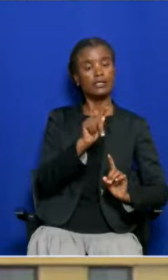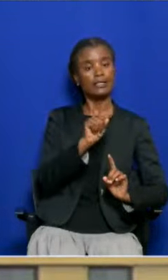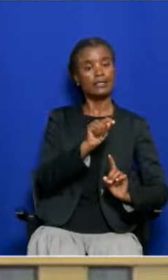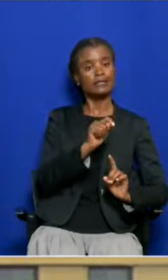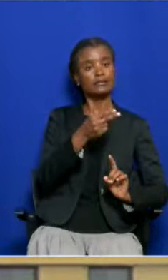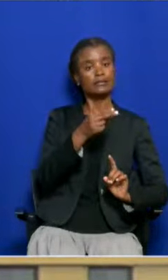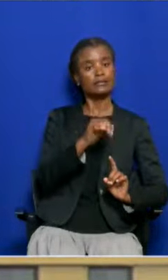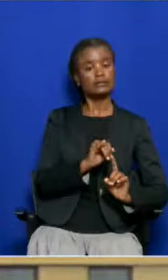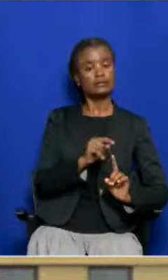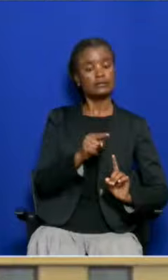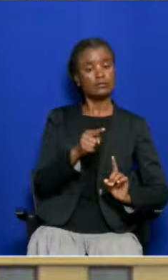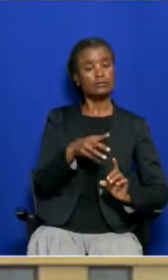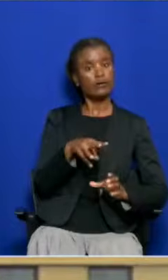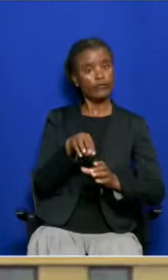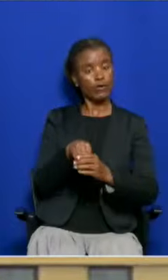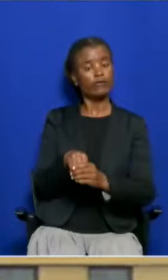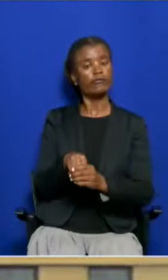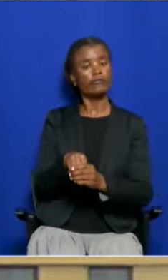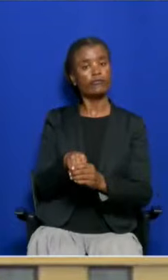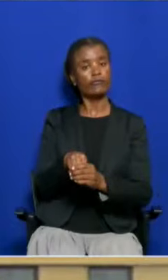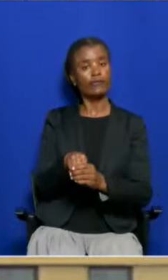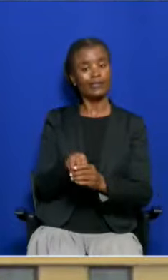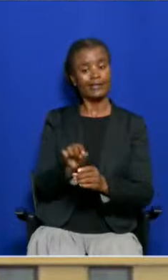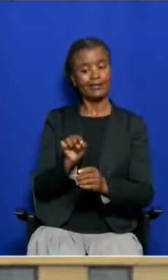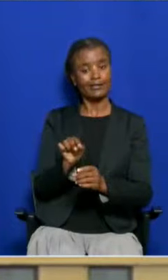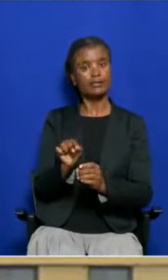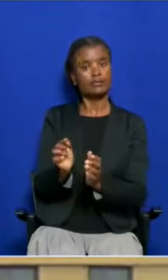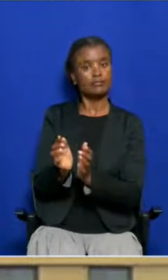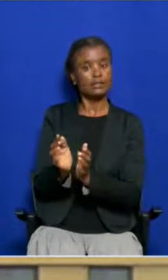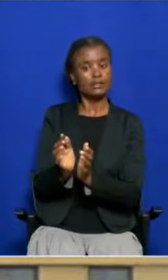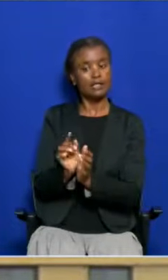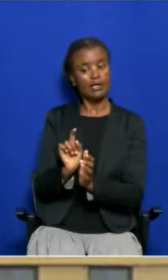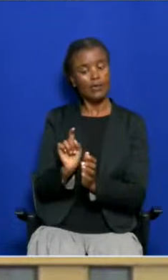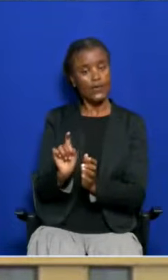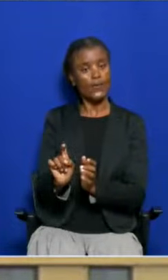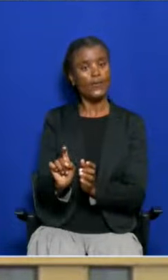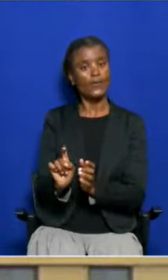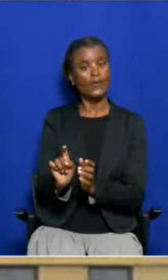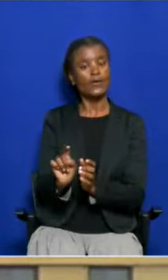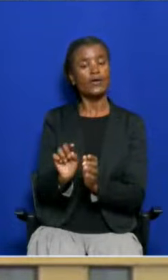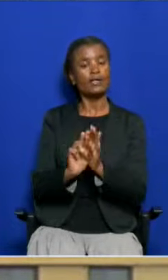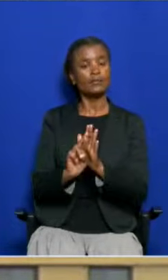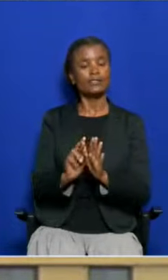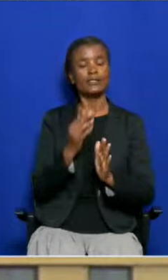parcel of that delegate on behalf of the family.